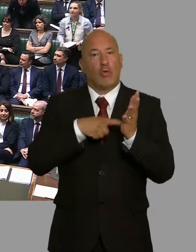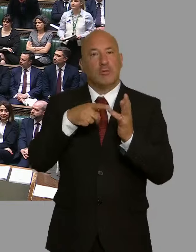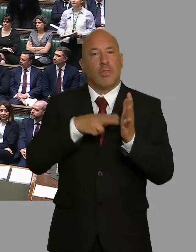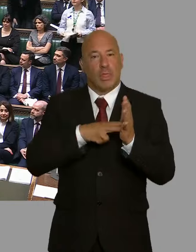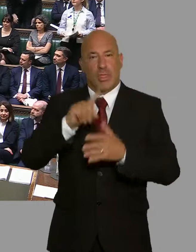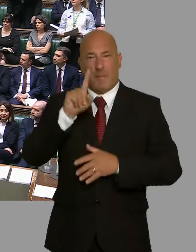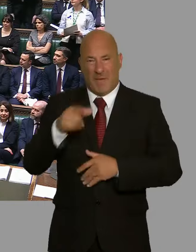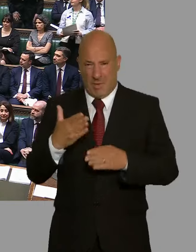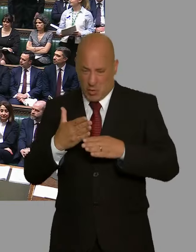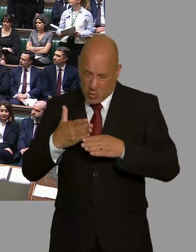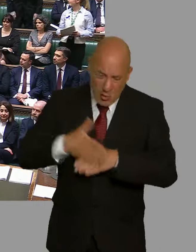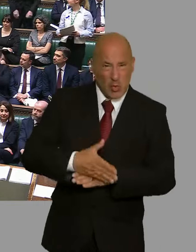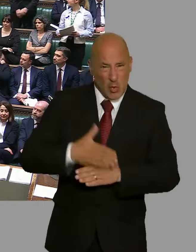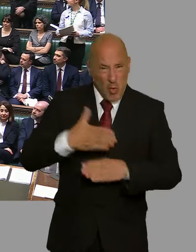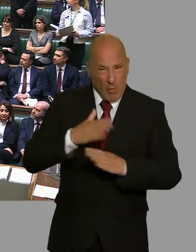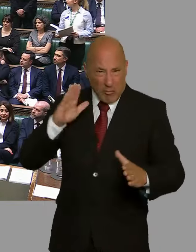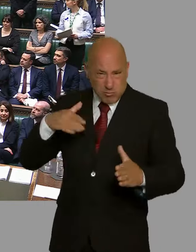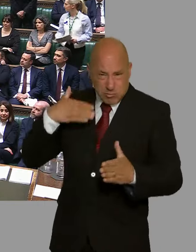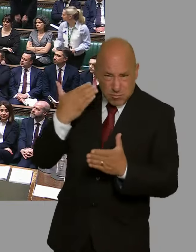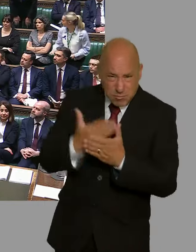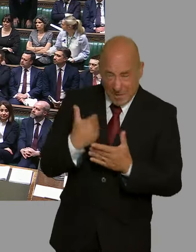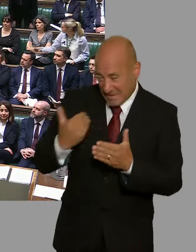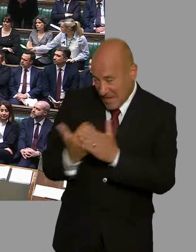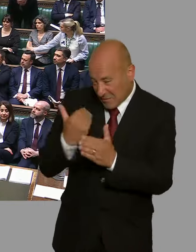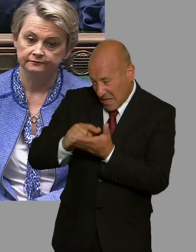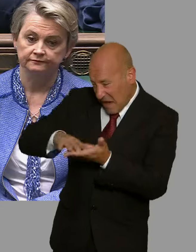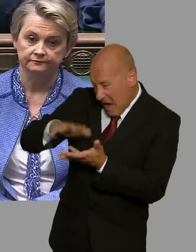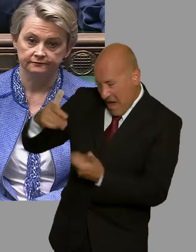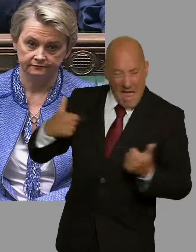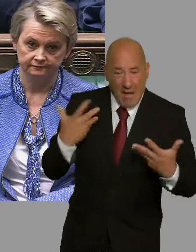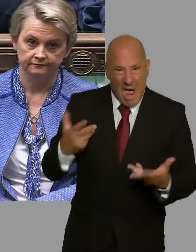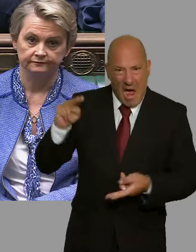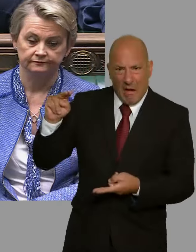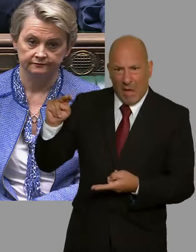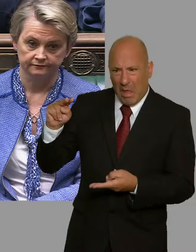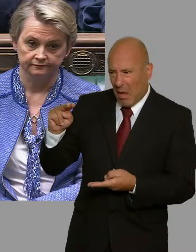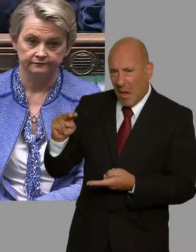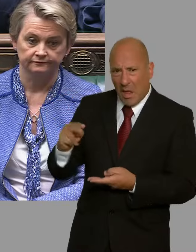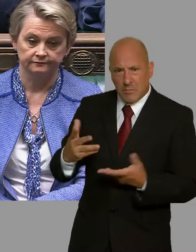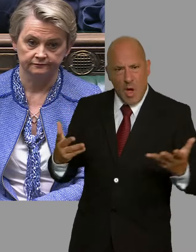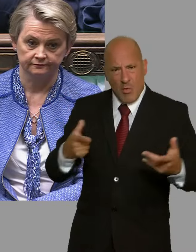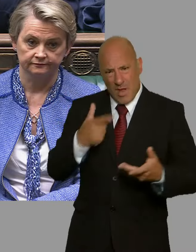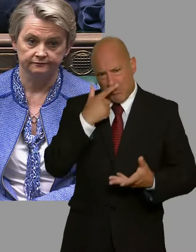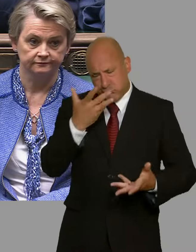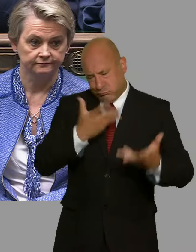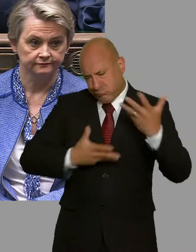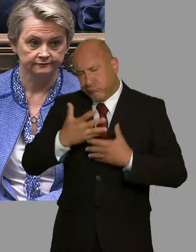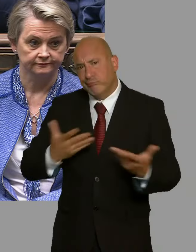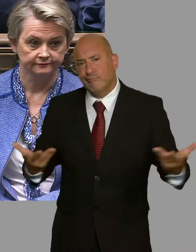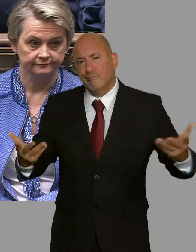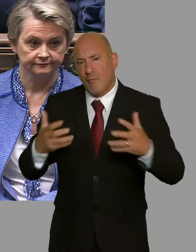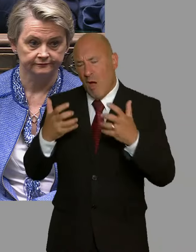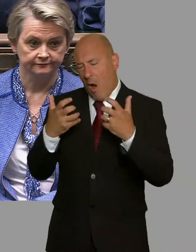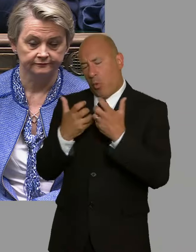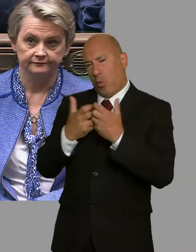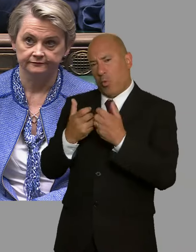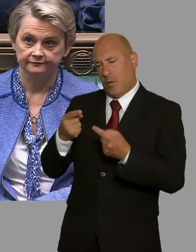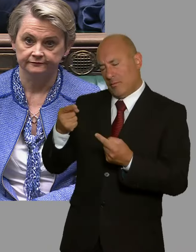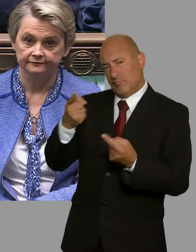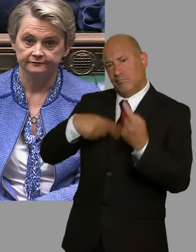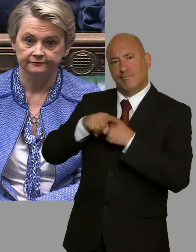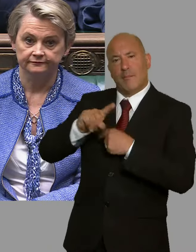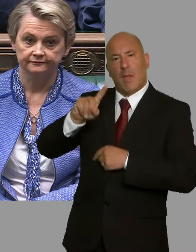Minister. Well, Mr. Speaker, we all know the economy was left in an absolute mess by the Tories. We had to stabilise the